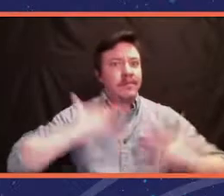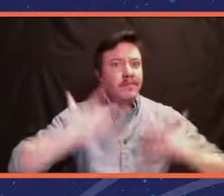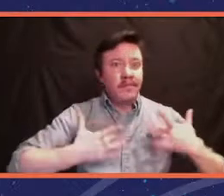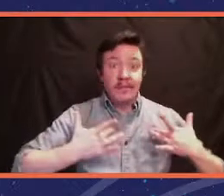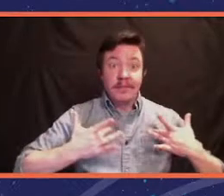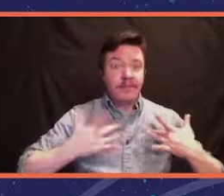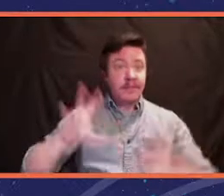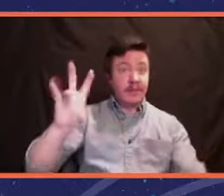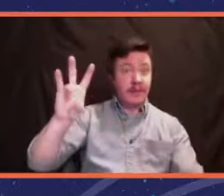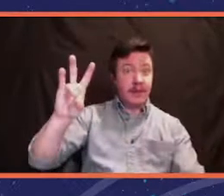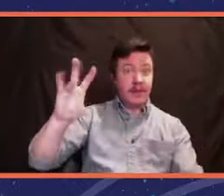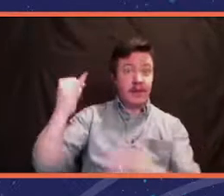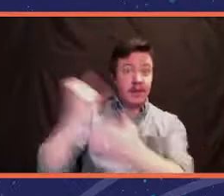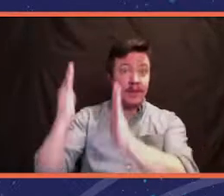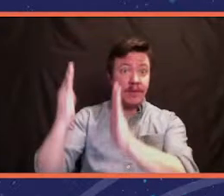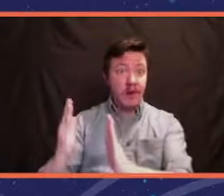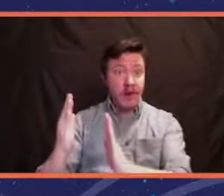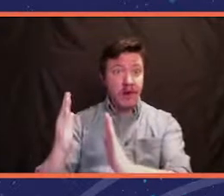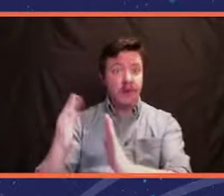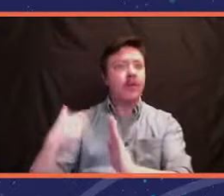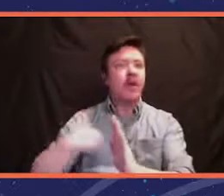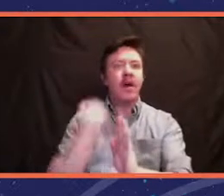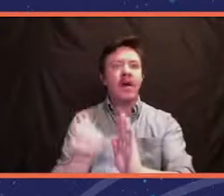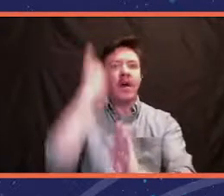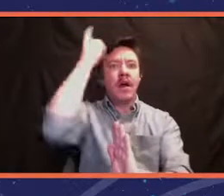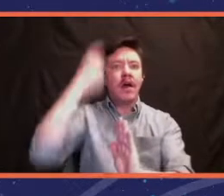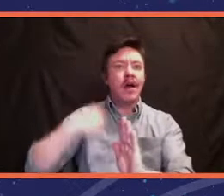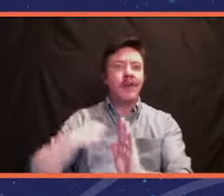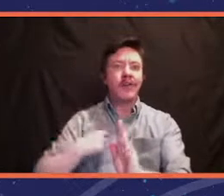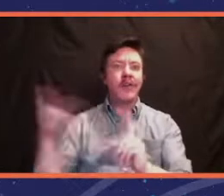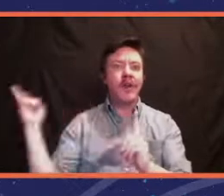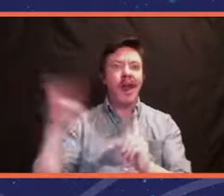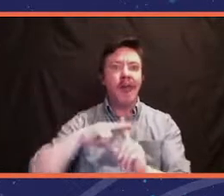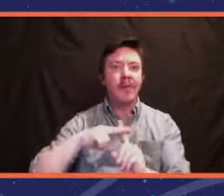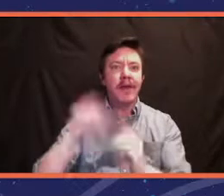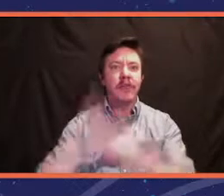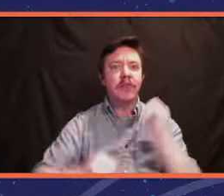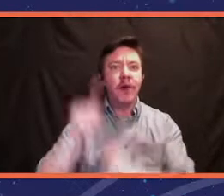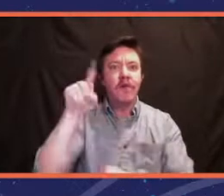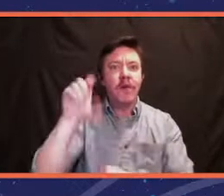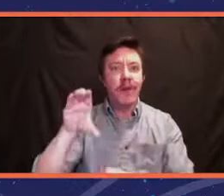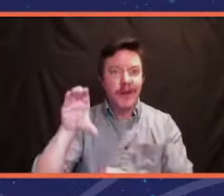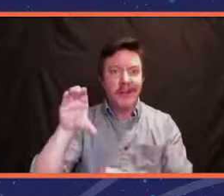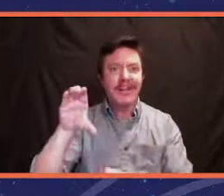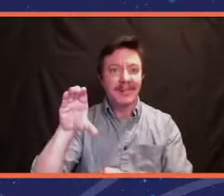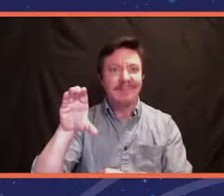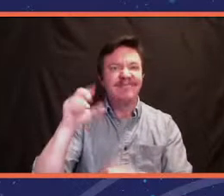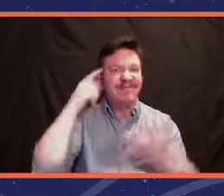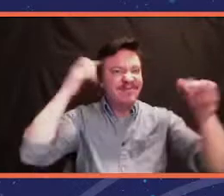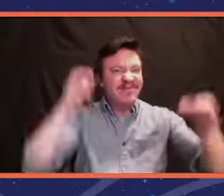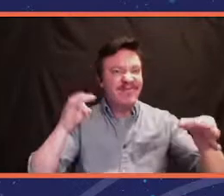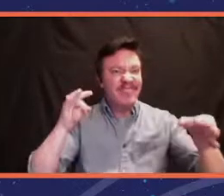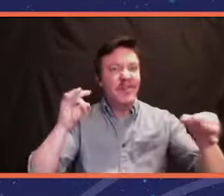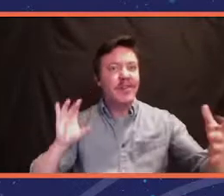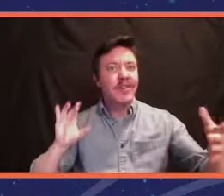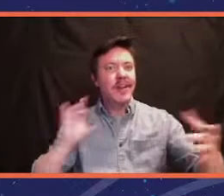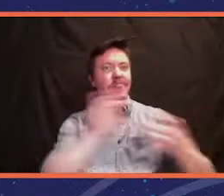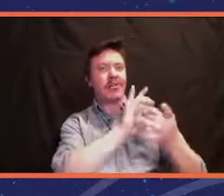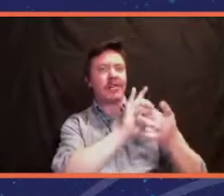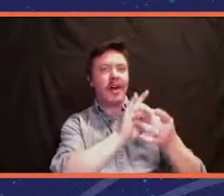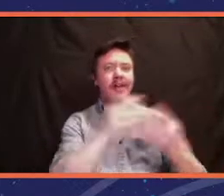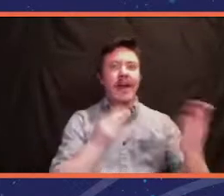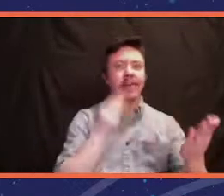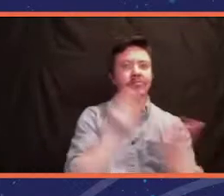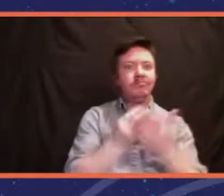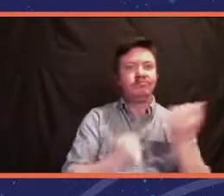but we received over 100 applications. So we decided to reach out to some of our funder allies, and with their support, we